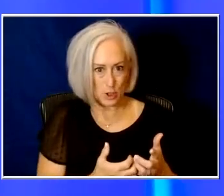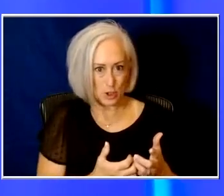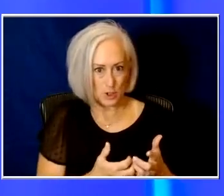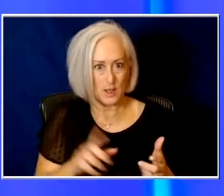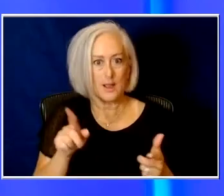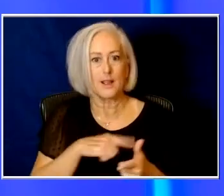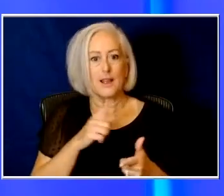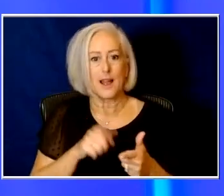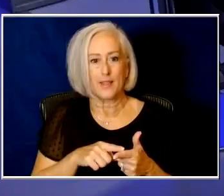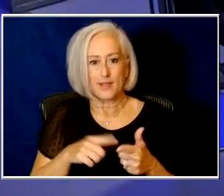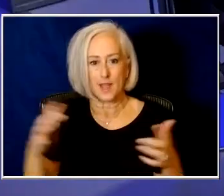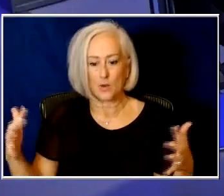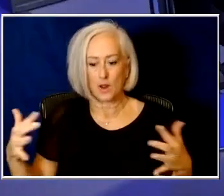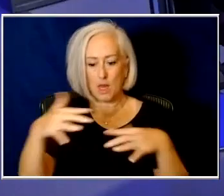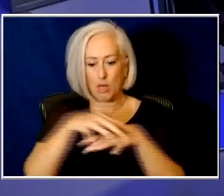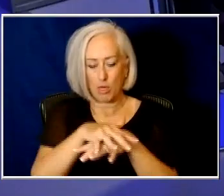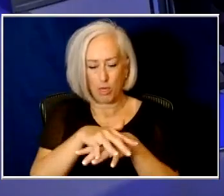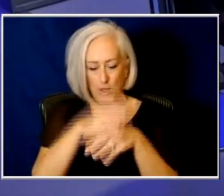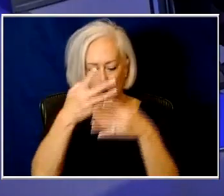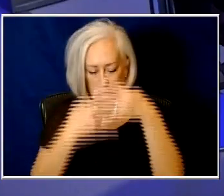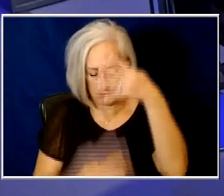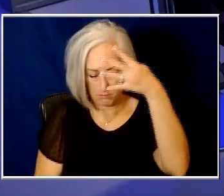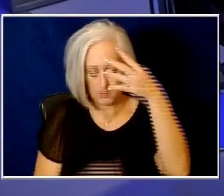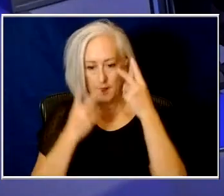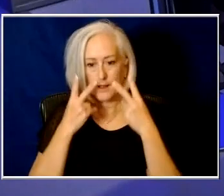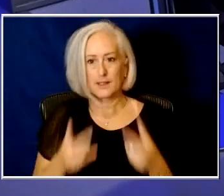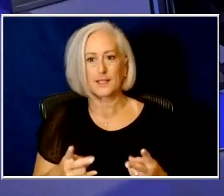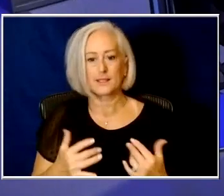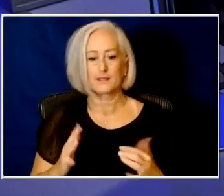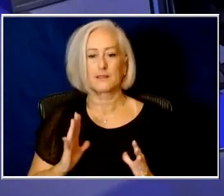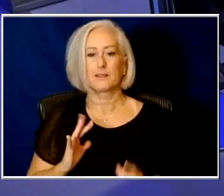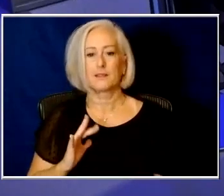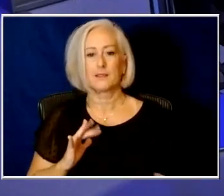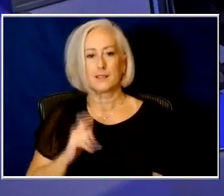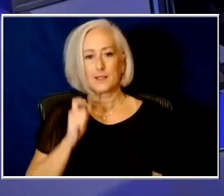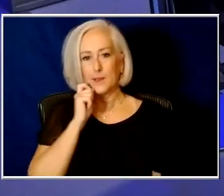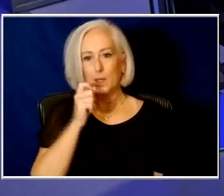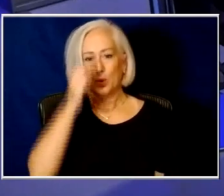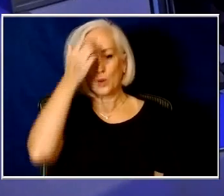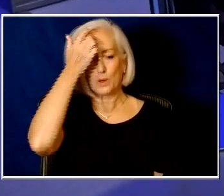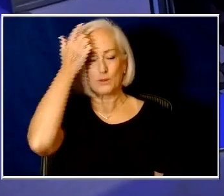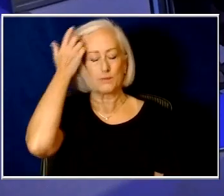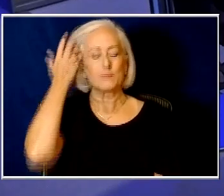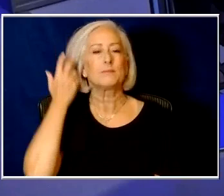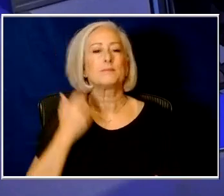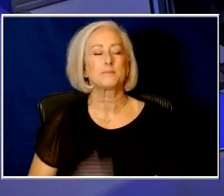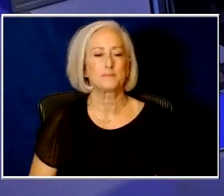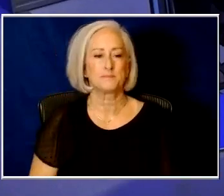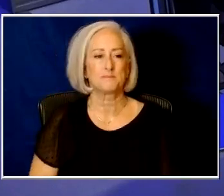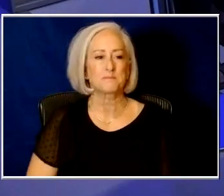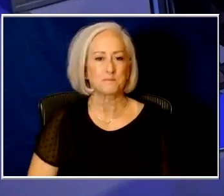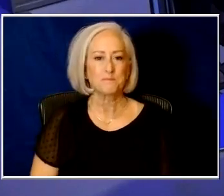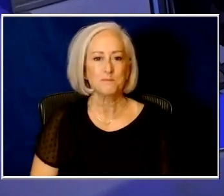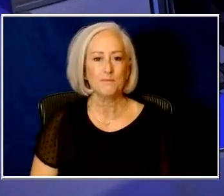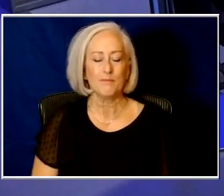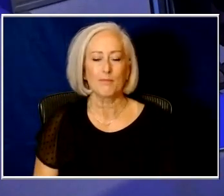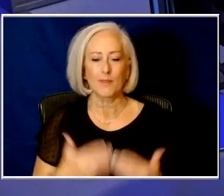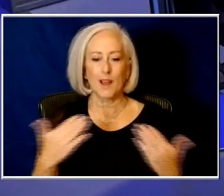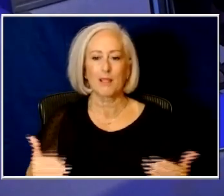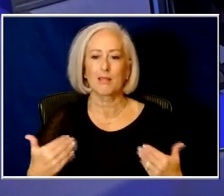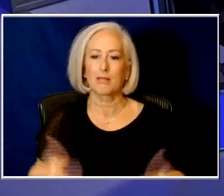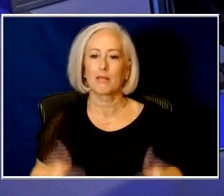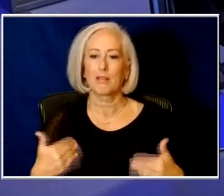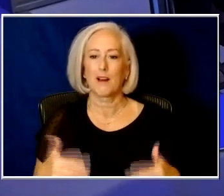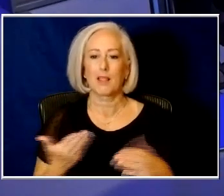of each other. Oh, that's really cool. Yeah, that is really great. Yeah. That is really cool. So, okay, lots of advances now in immunotherapy,